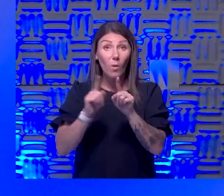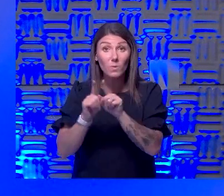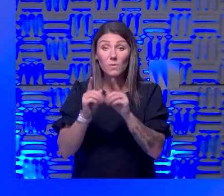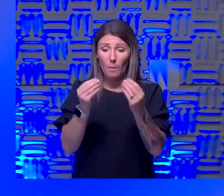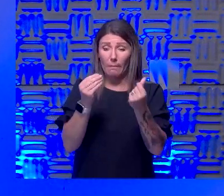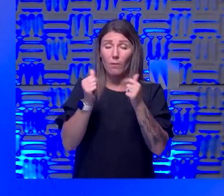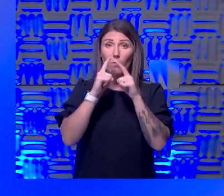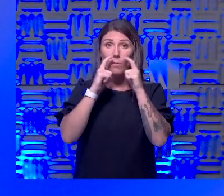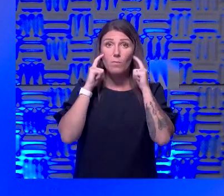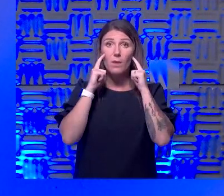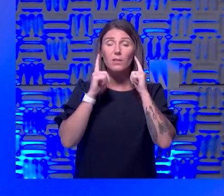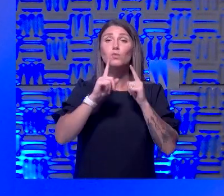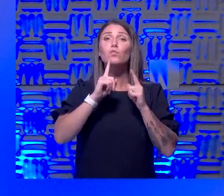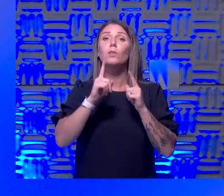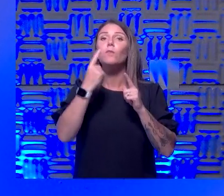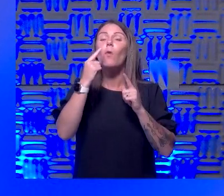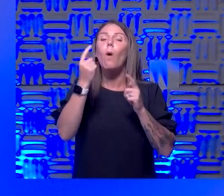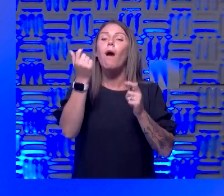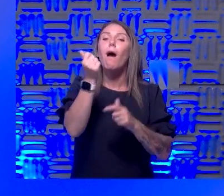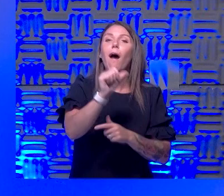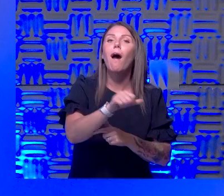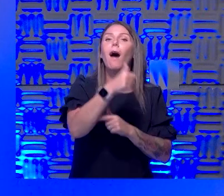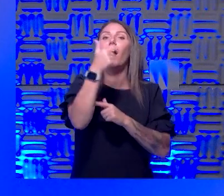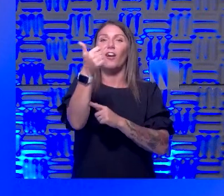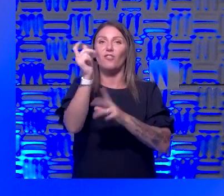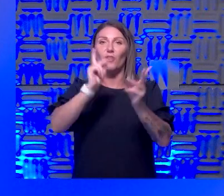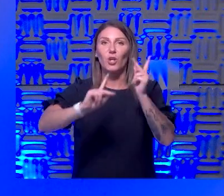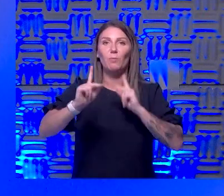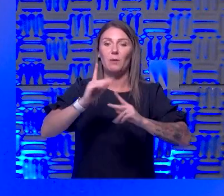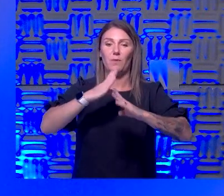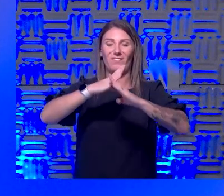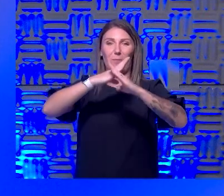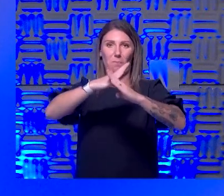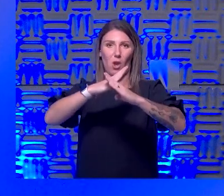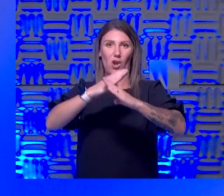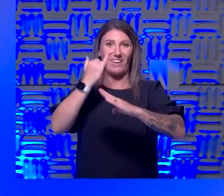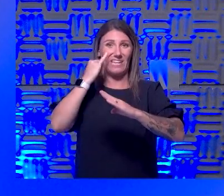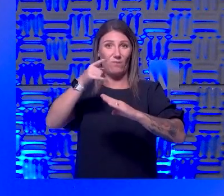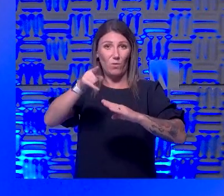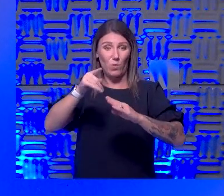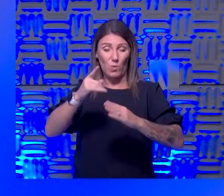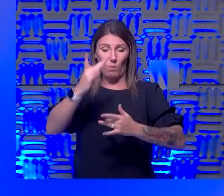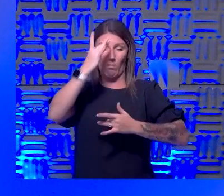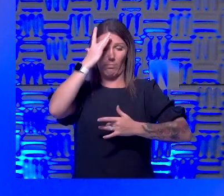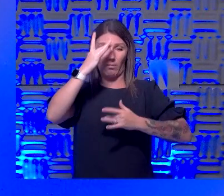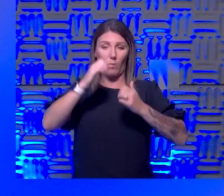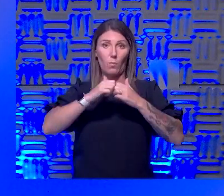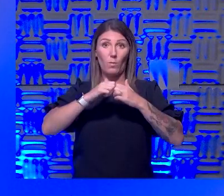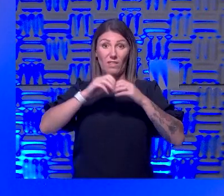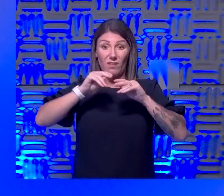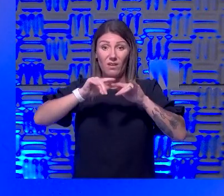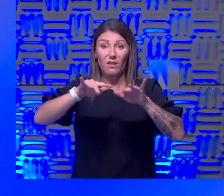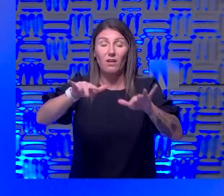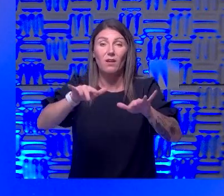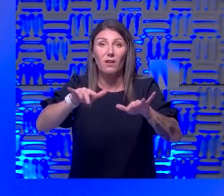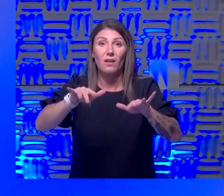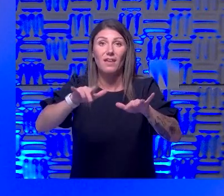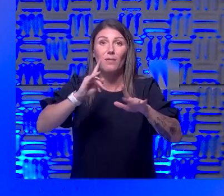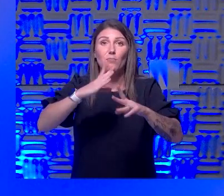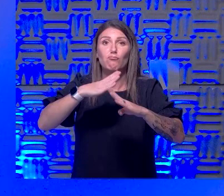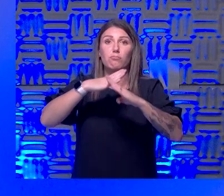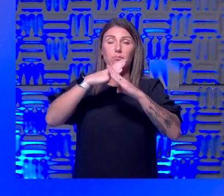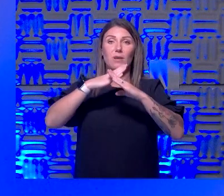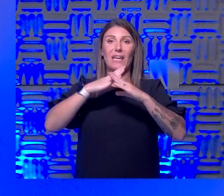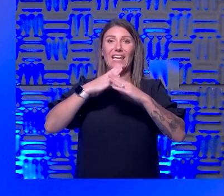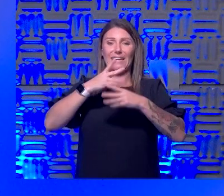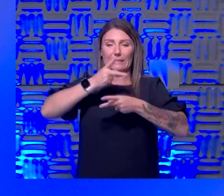is really for other people to serve as a barrier in case you are infected with the virus and don't know it. Or if you are out and